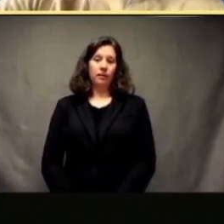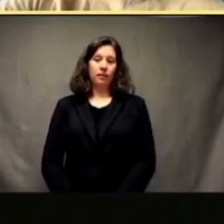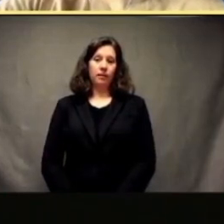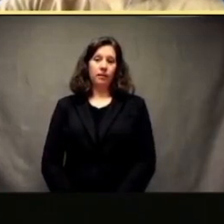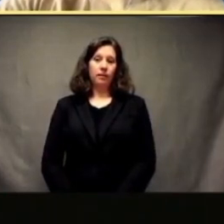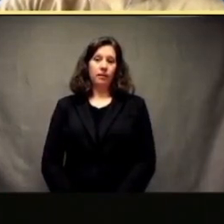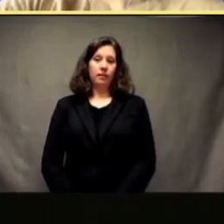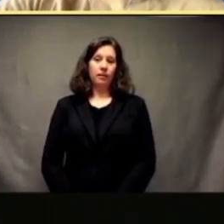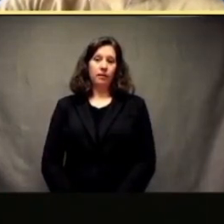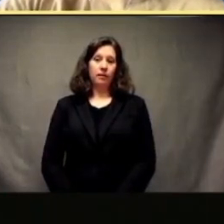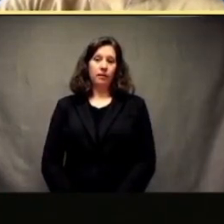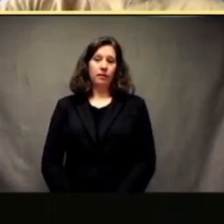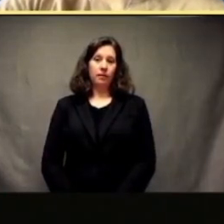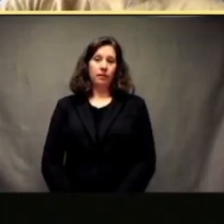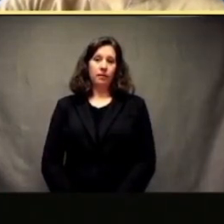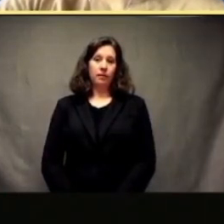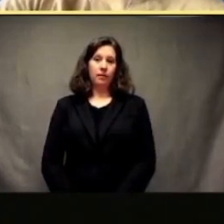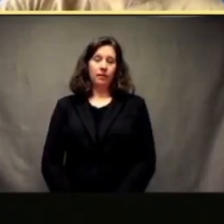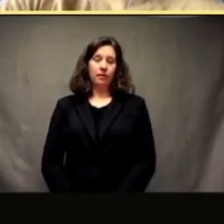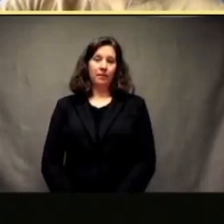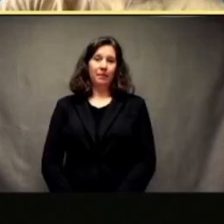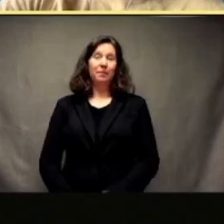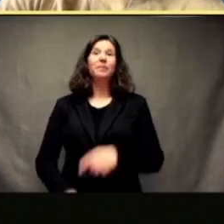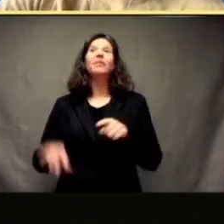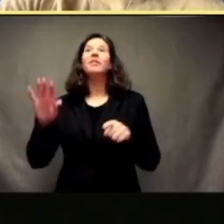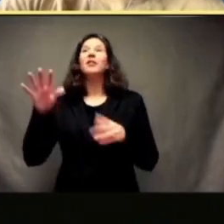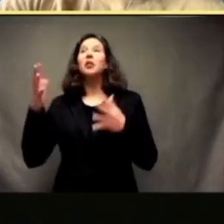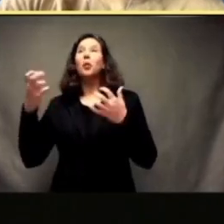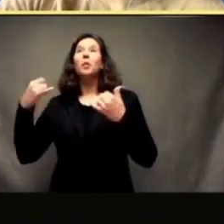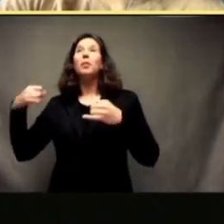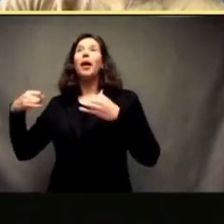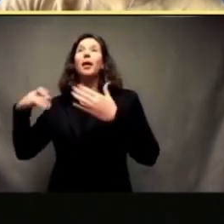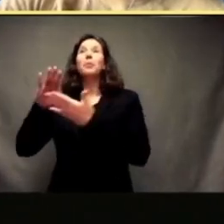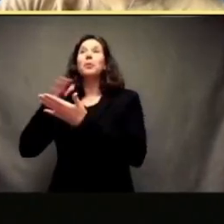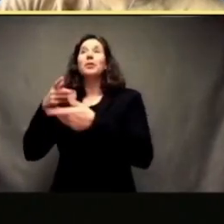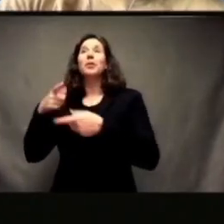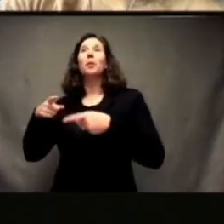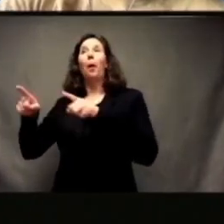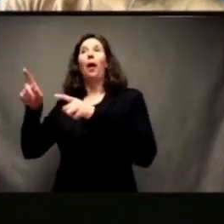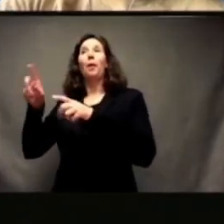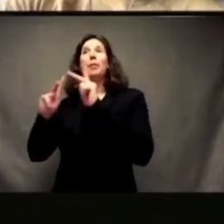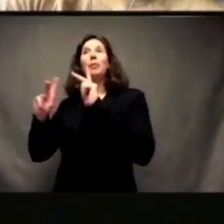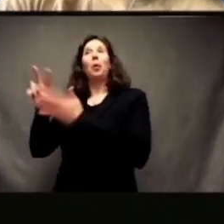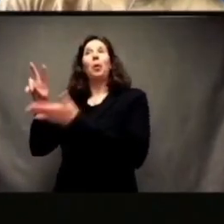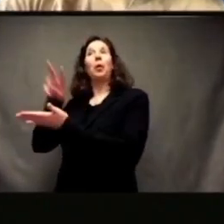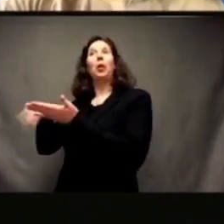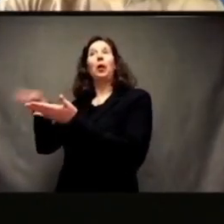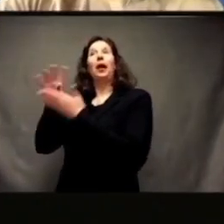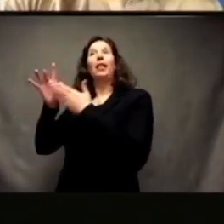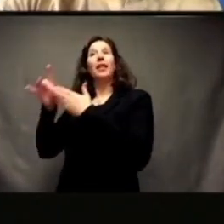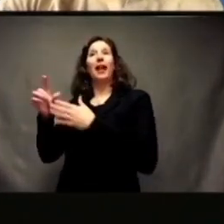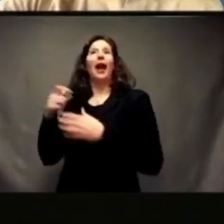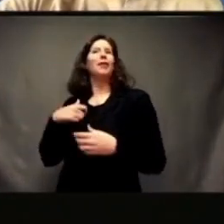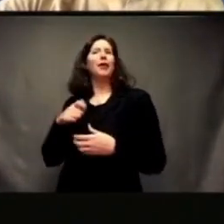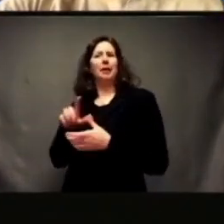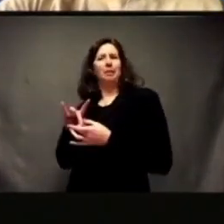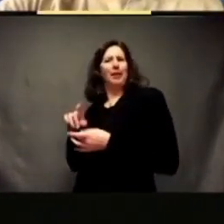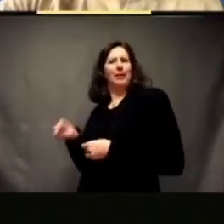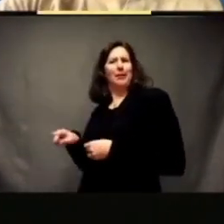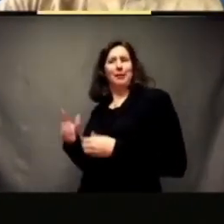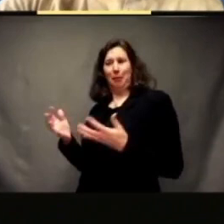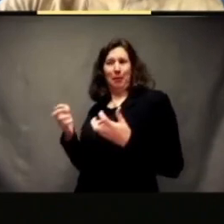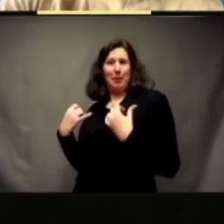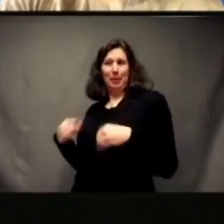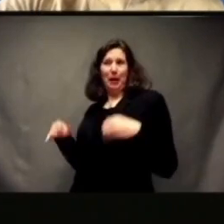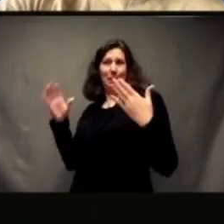Ricarose, do you want to play a little bit of music while we give people a couple more minutes to explore the guide? Yes, I was just about to message you. I need